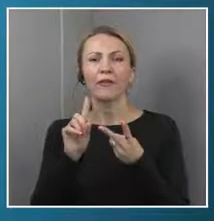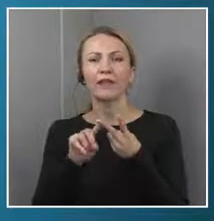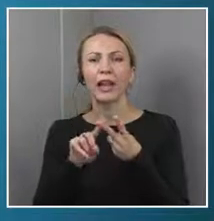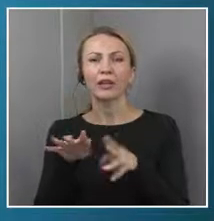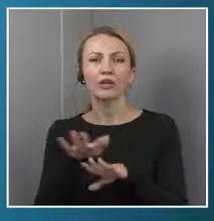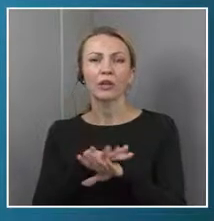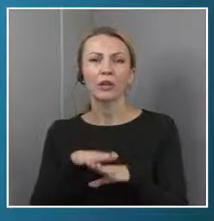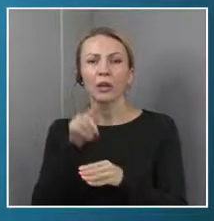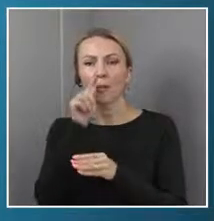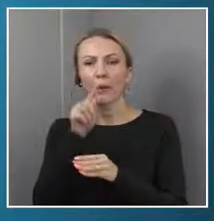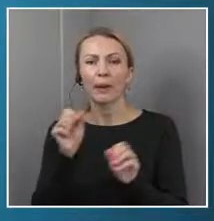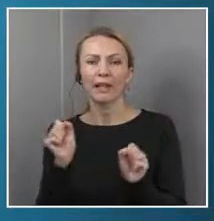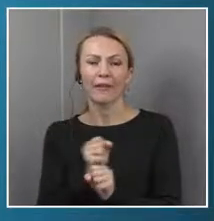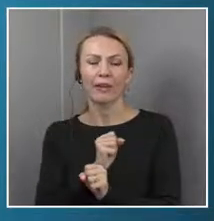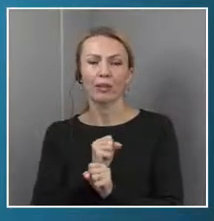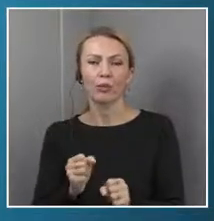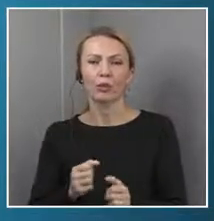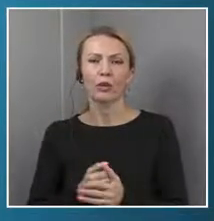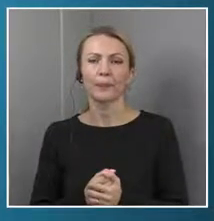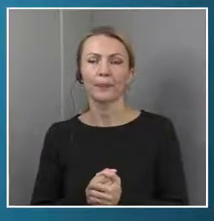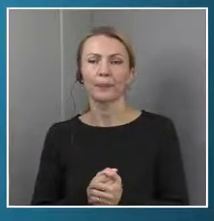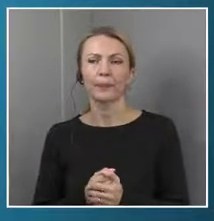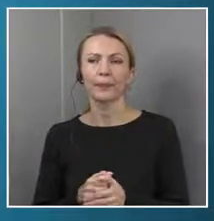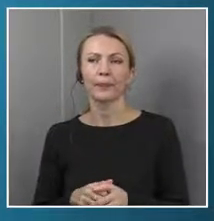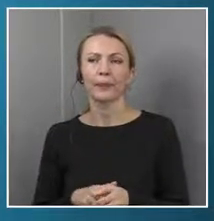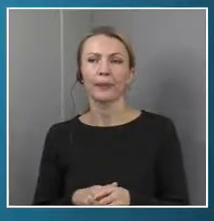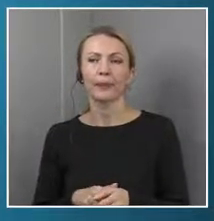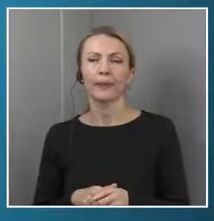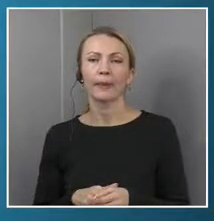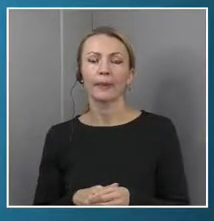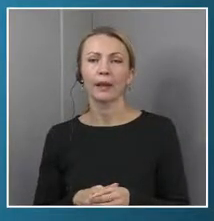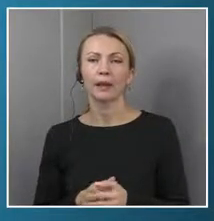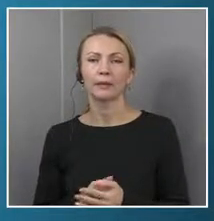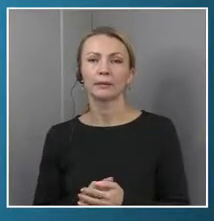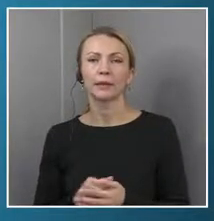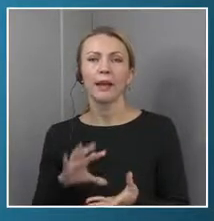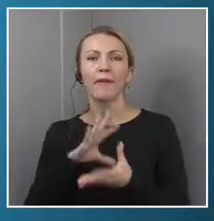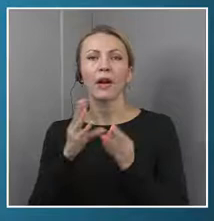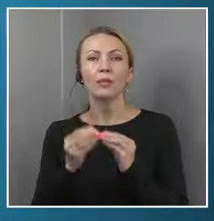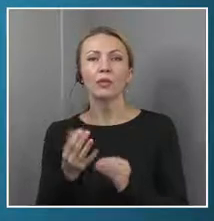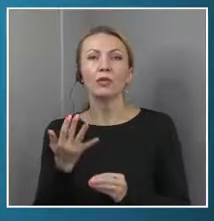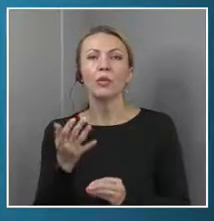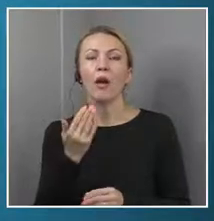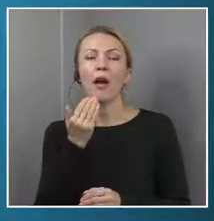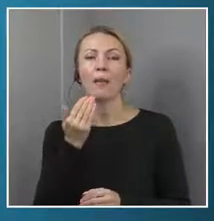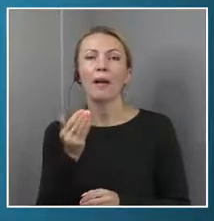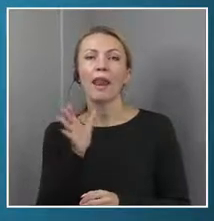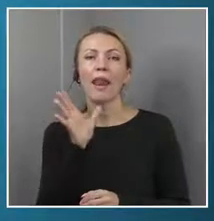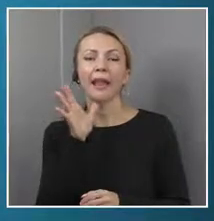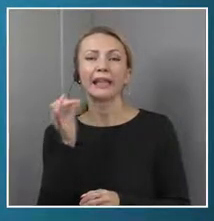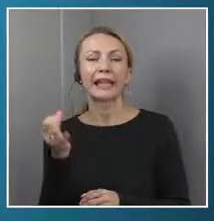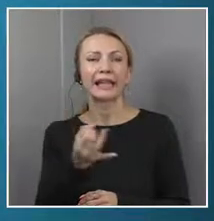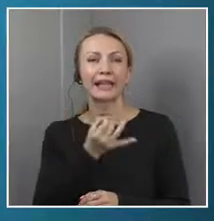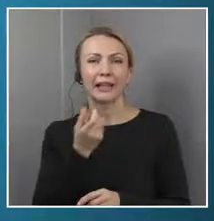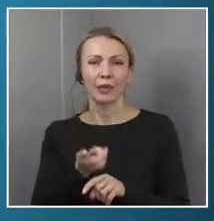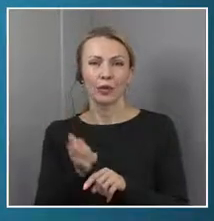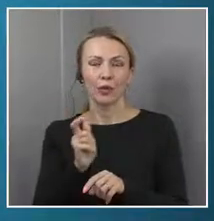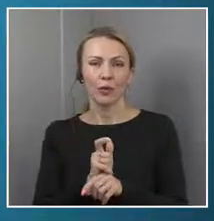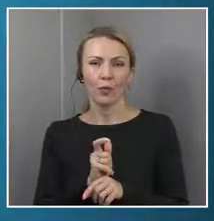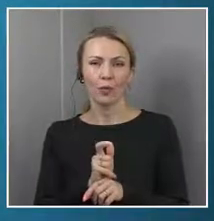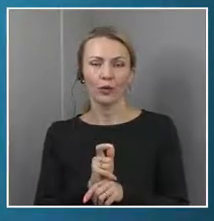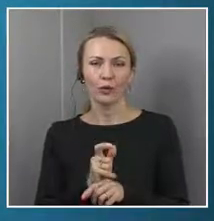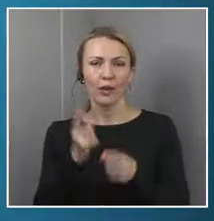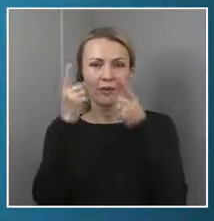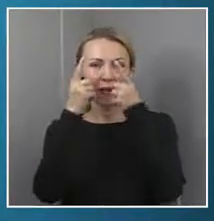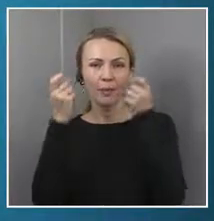but this share is very small because this market is very, very limited. Everything is in the galleries.